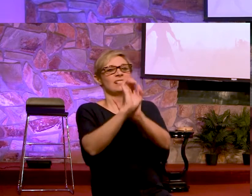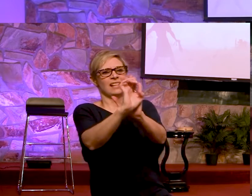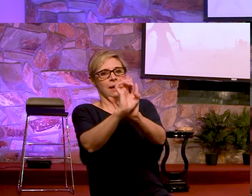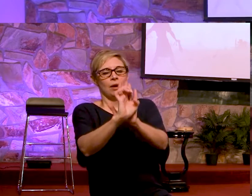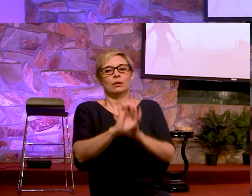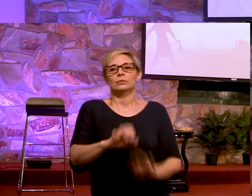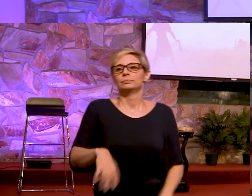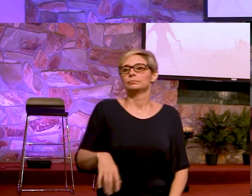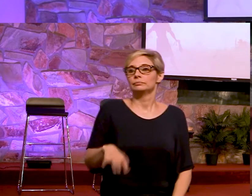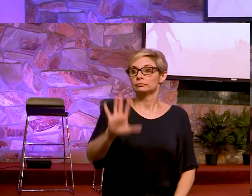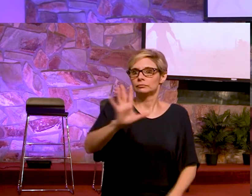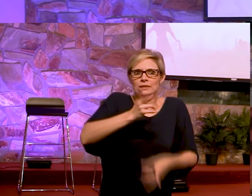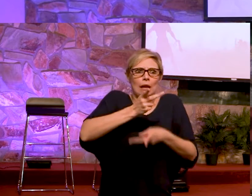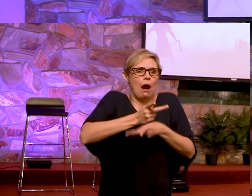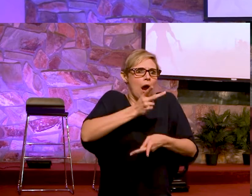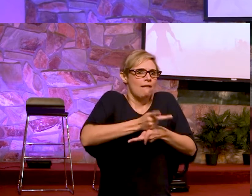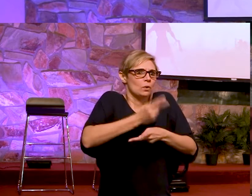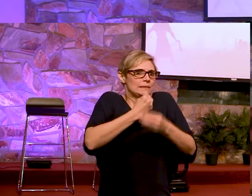you watch what you eat.